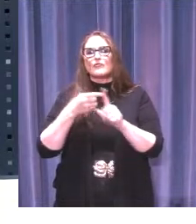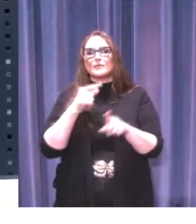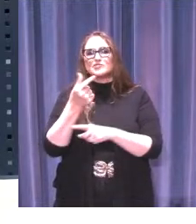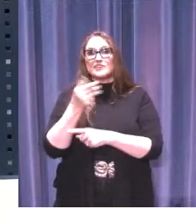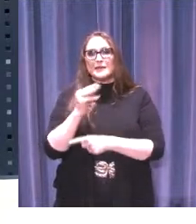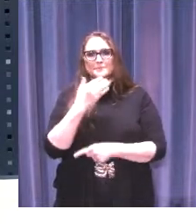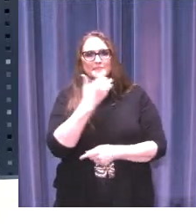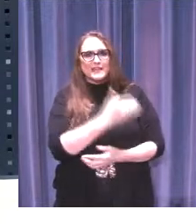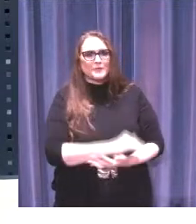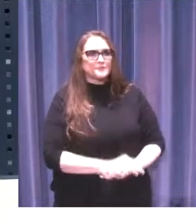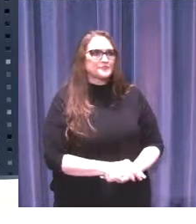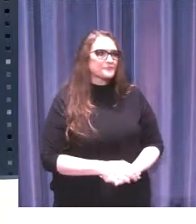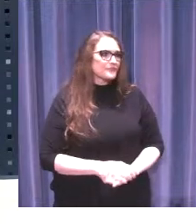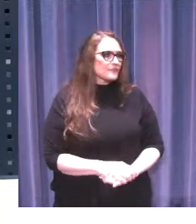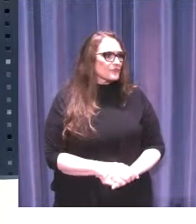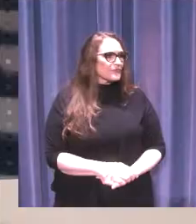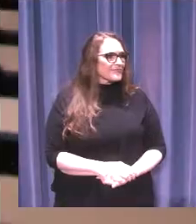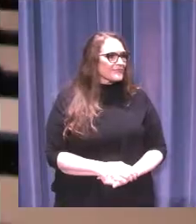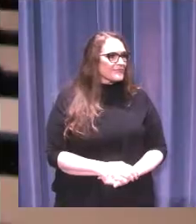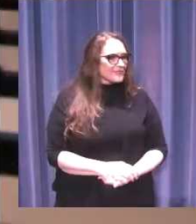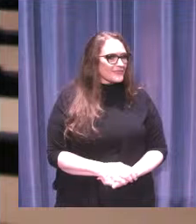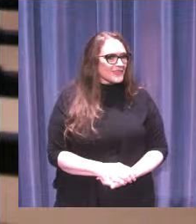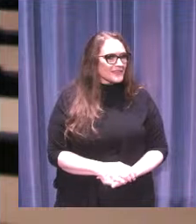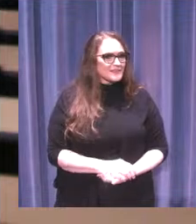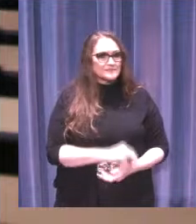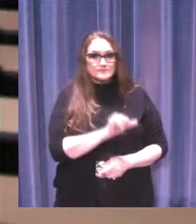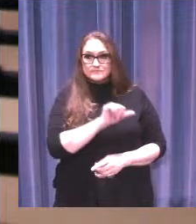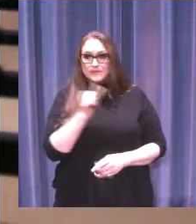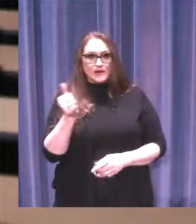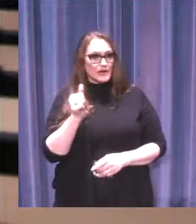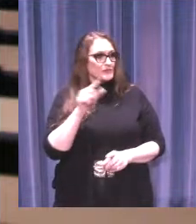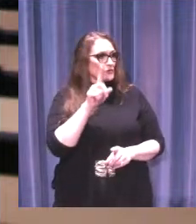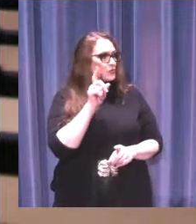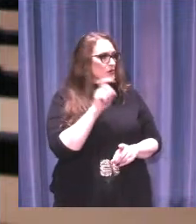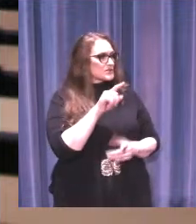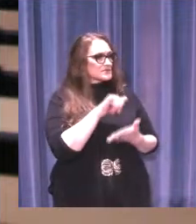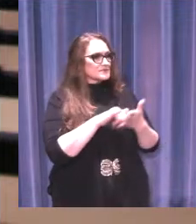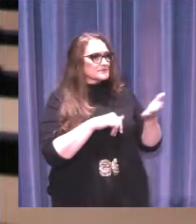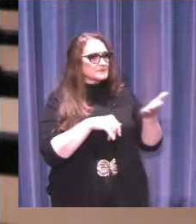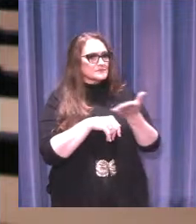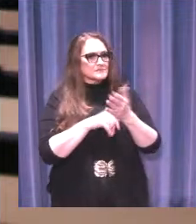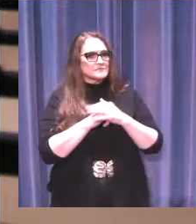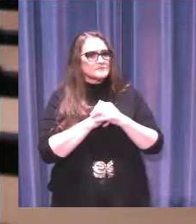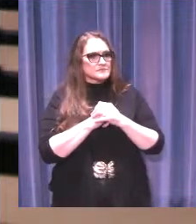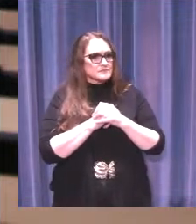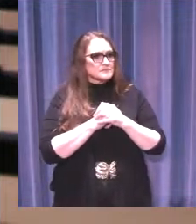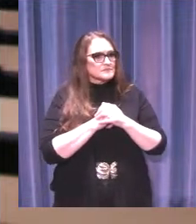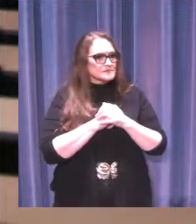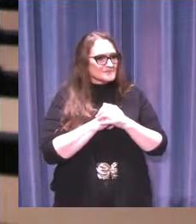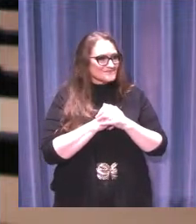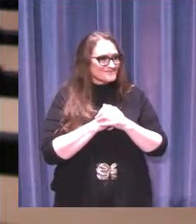Thanks. Are there any other questions on that regard?